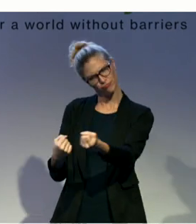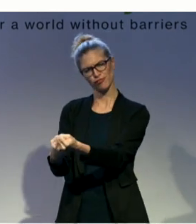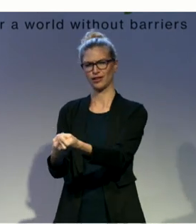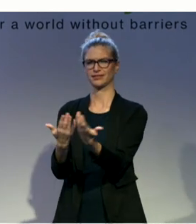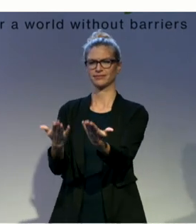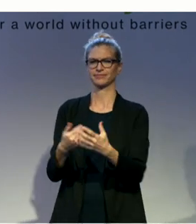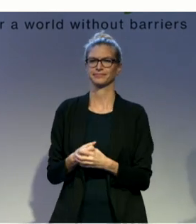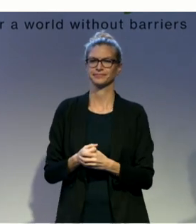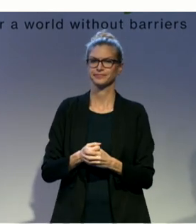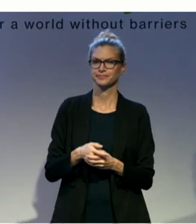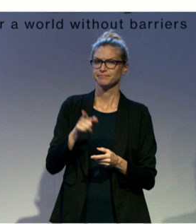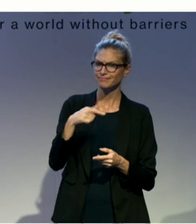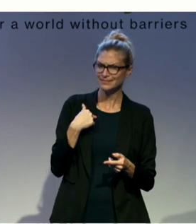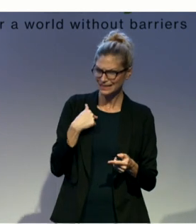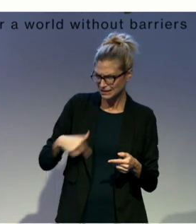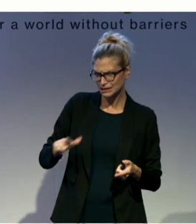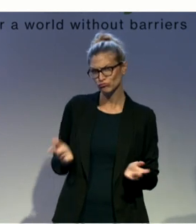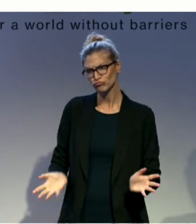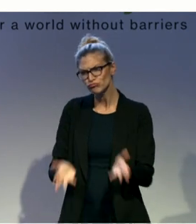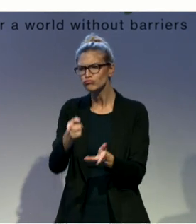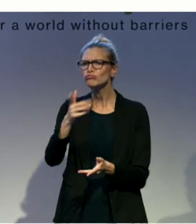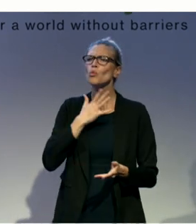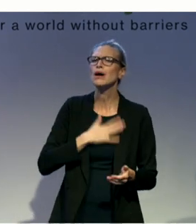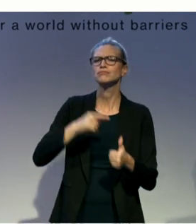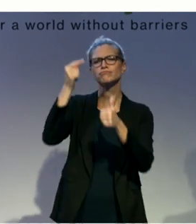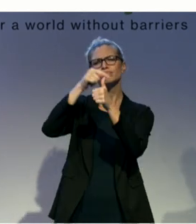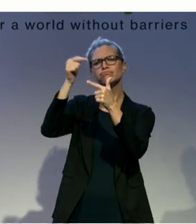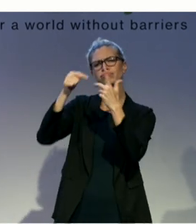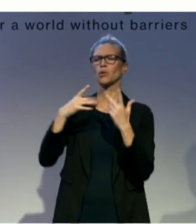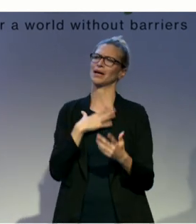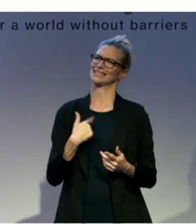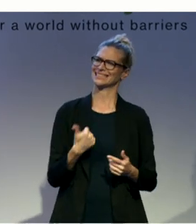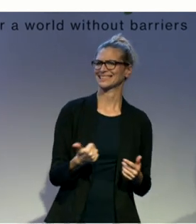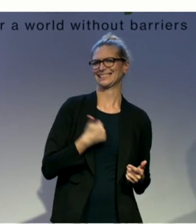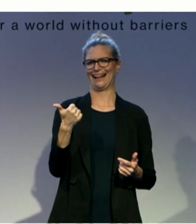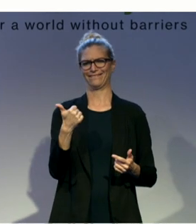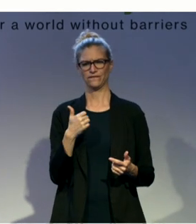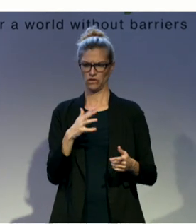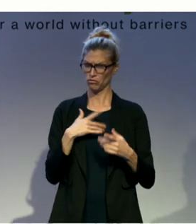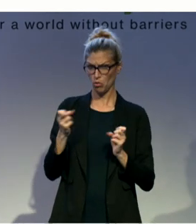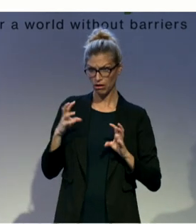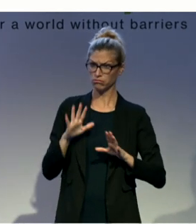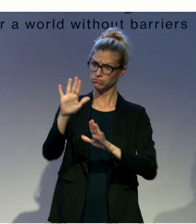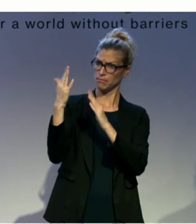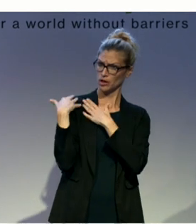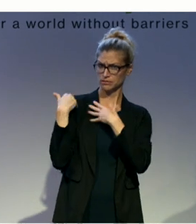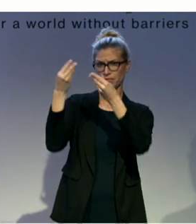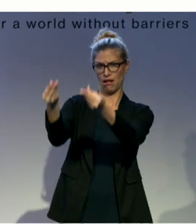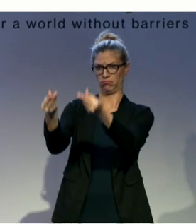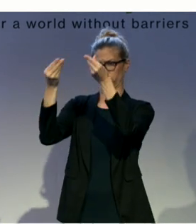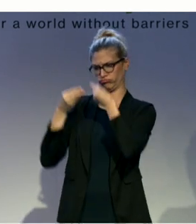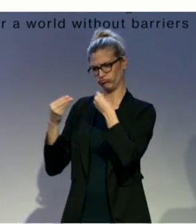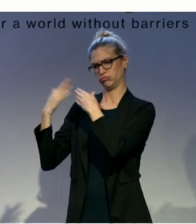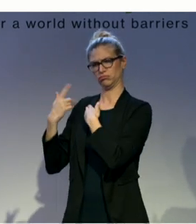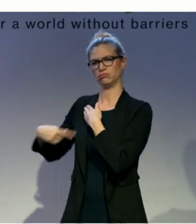as they can and want on their own, whether that is taking responsibility for money, housework, cooking, cleaning,